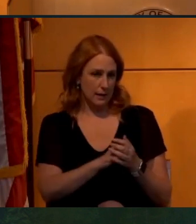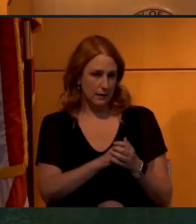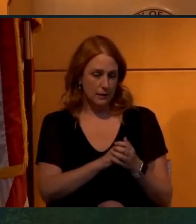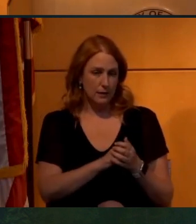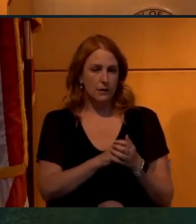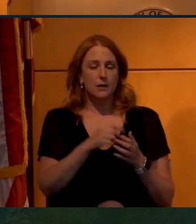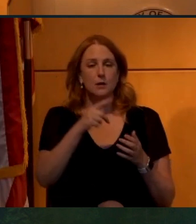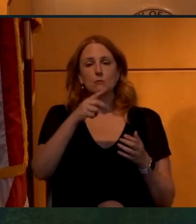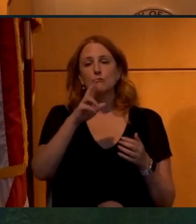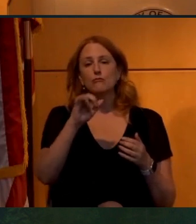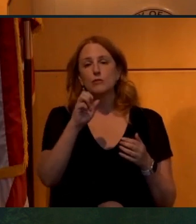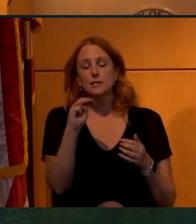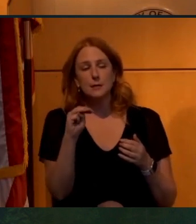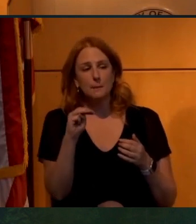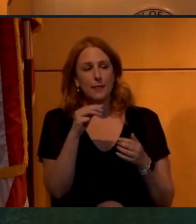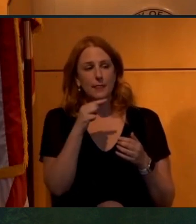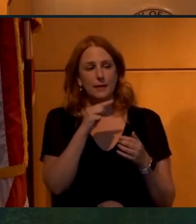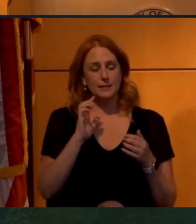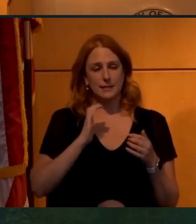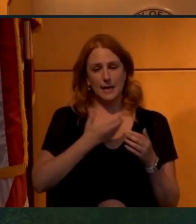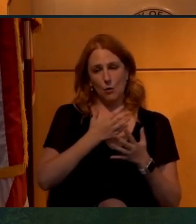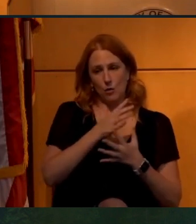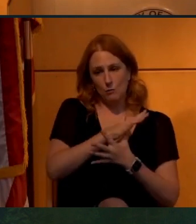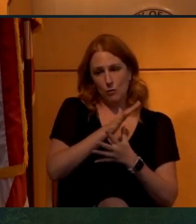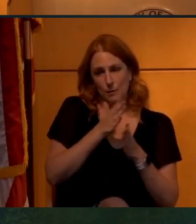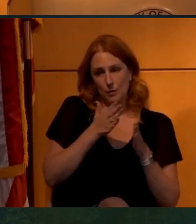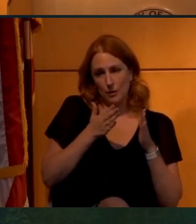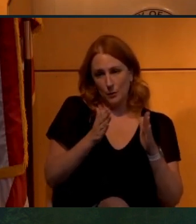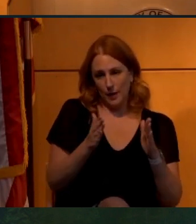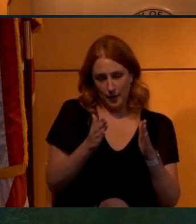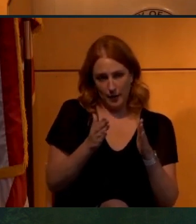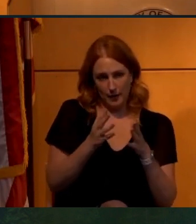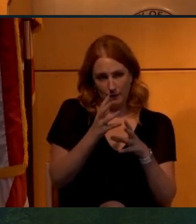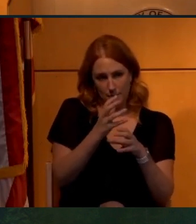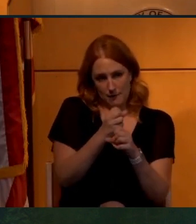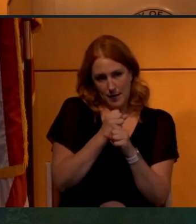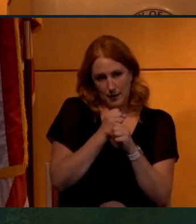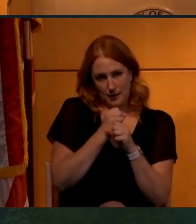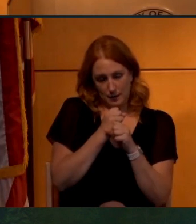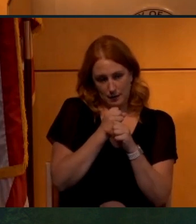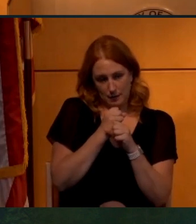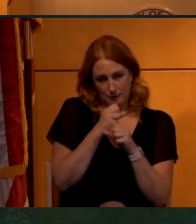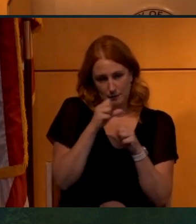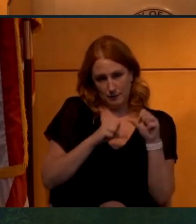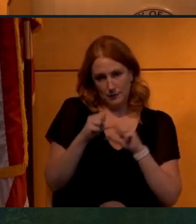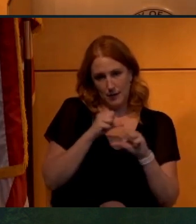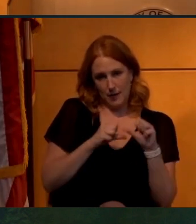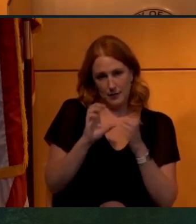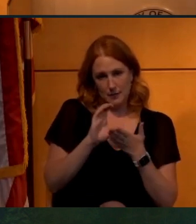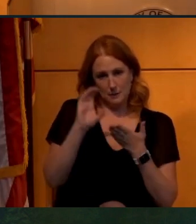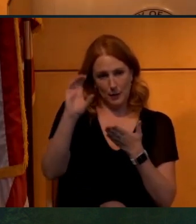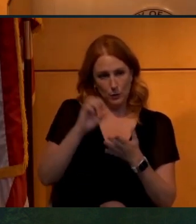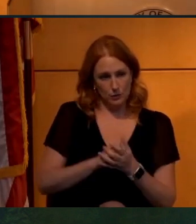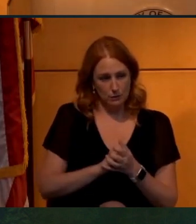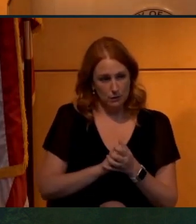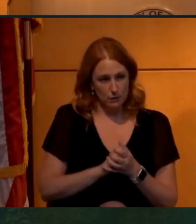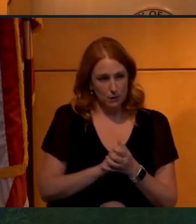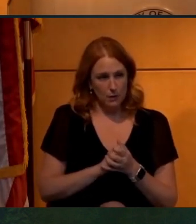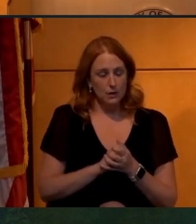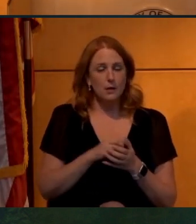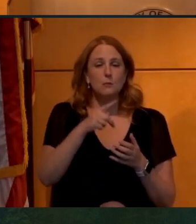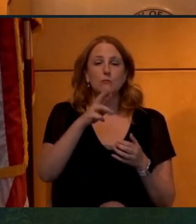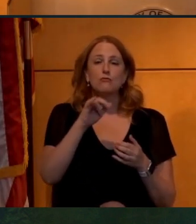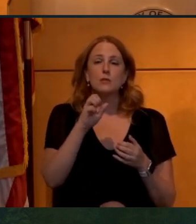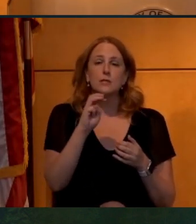mentioned Prism. So this is SMD's primary way of acquiring solicited science payloads. And Prism is open